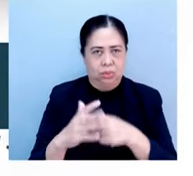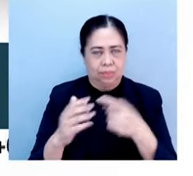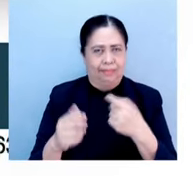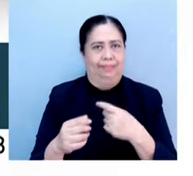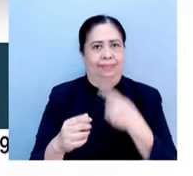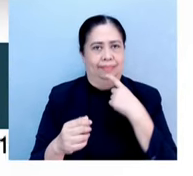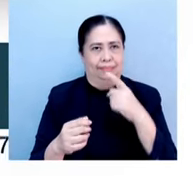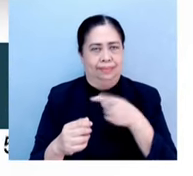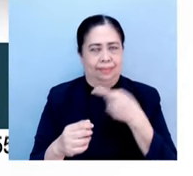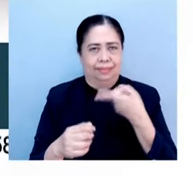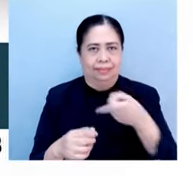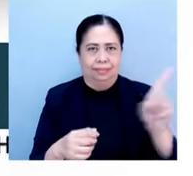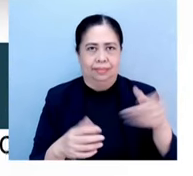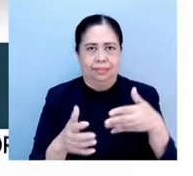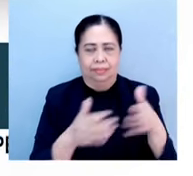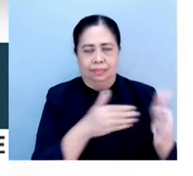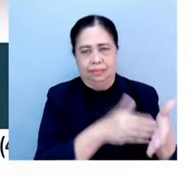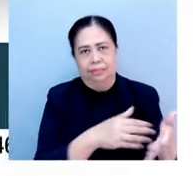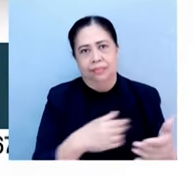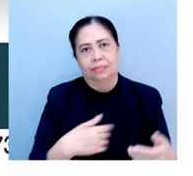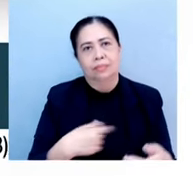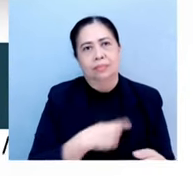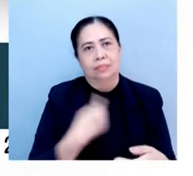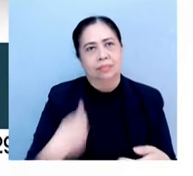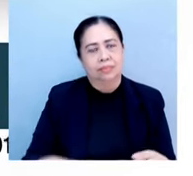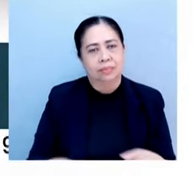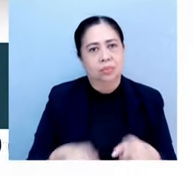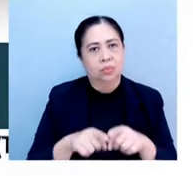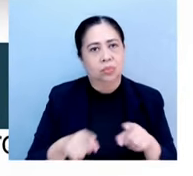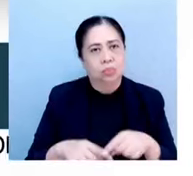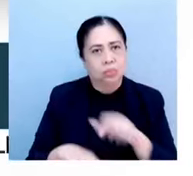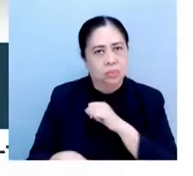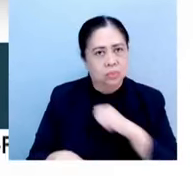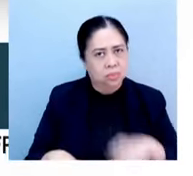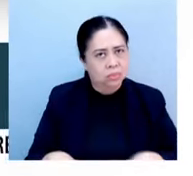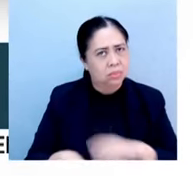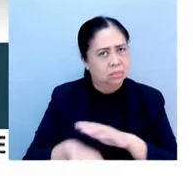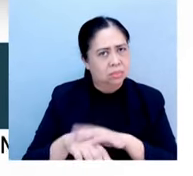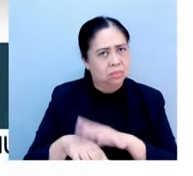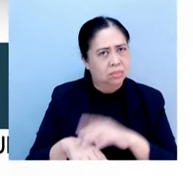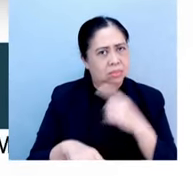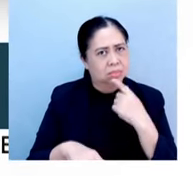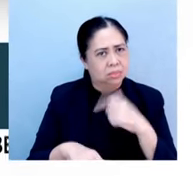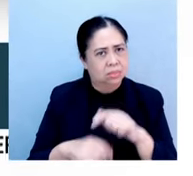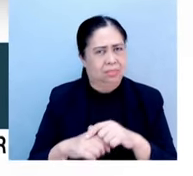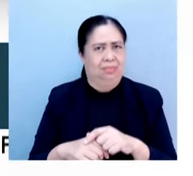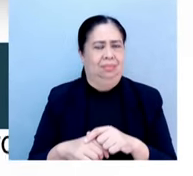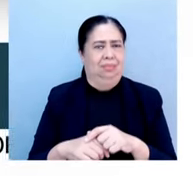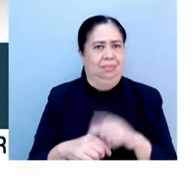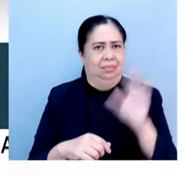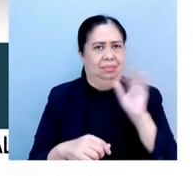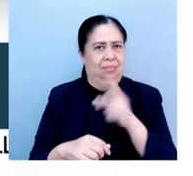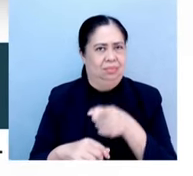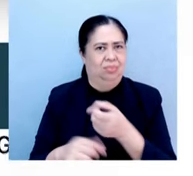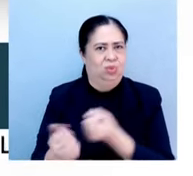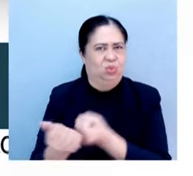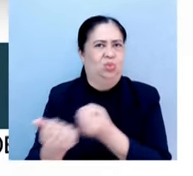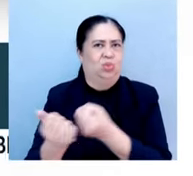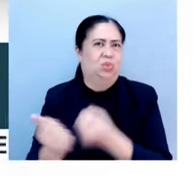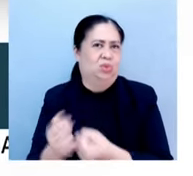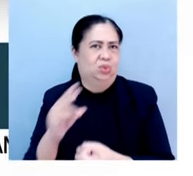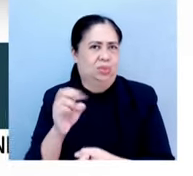smear campaign against Beijing. It also urged the ambassador, whom it called a mouthpiece of the U.S., to stop